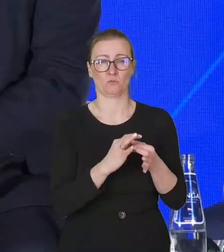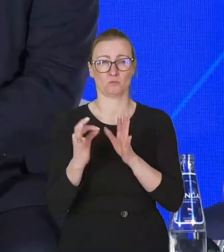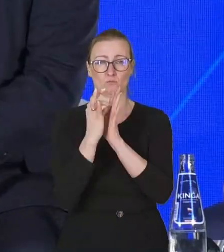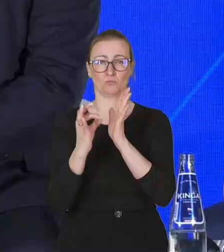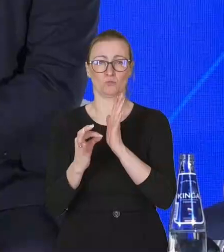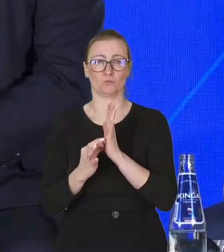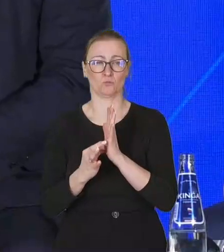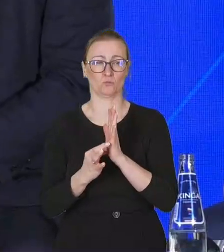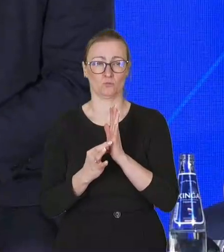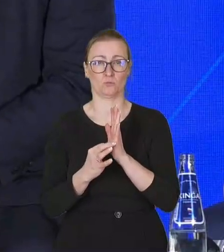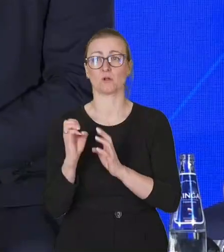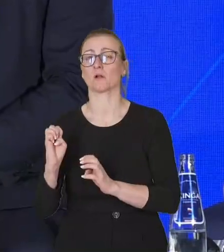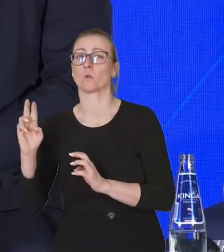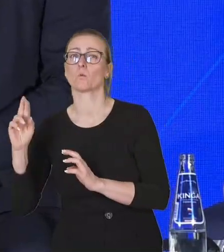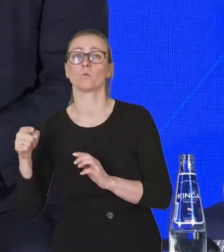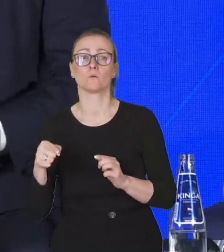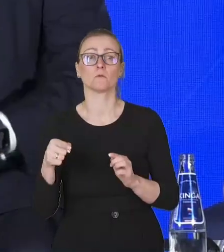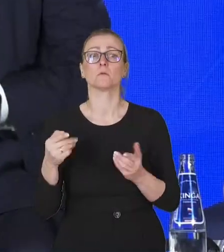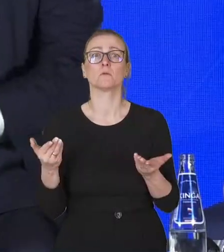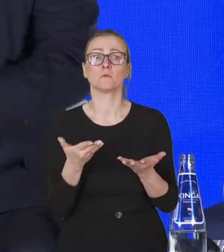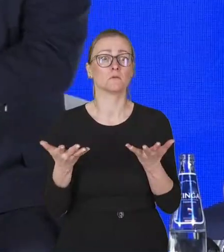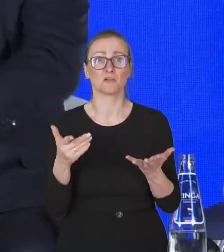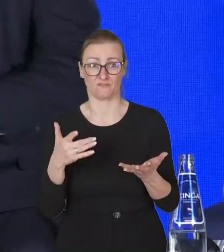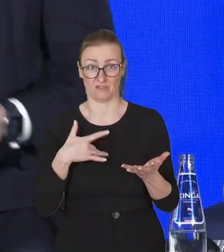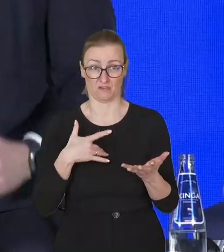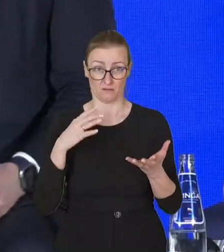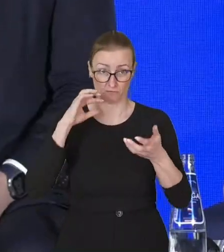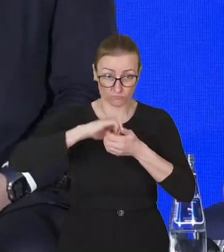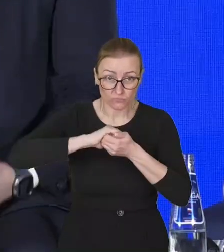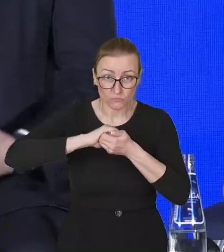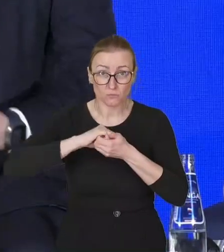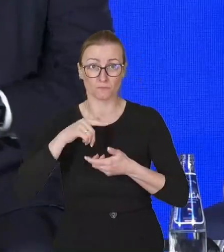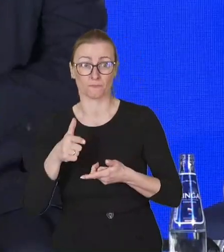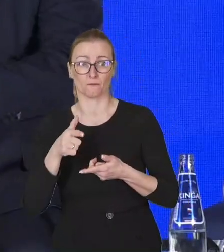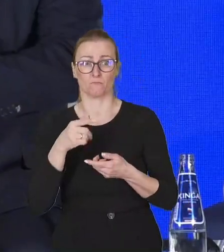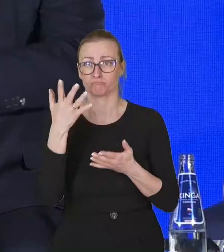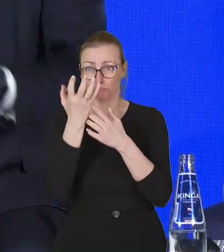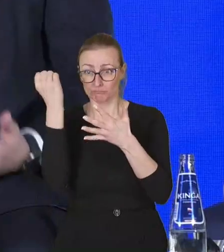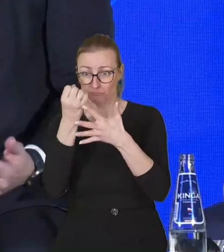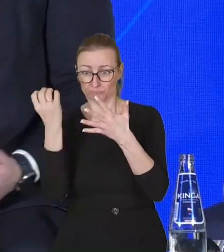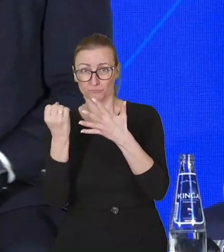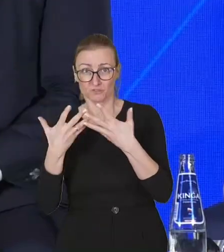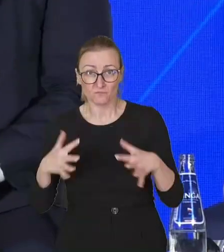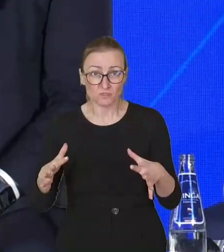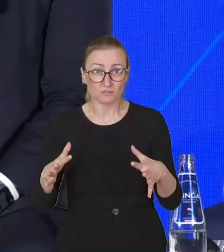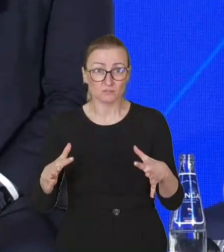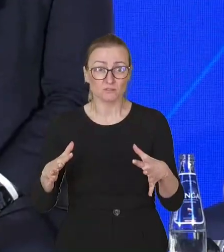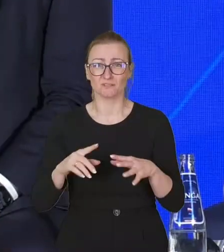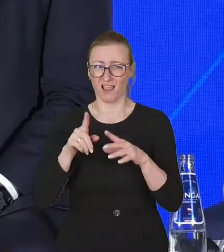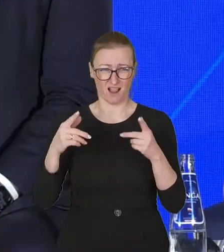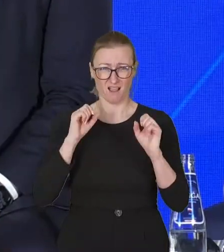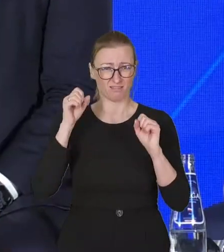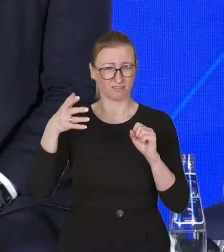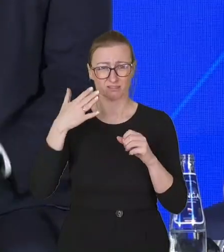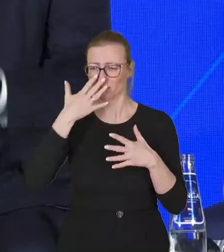of the European project. That's something that we cannot let it go. We cannot let it happen less important to all